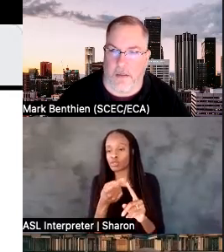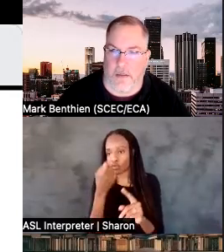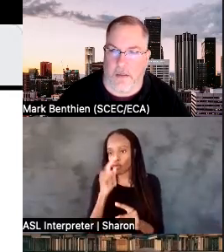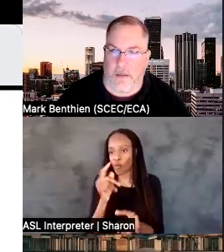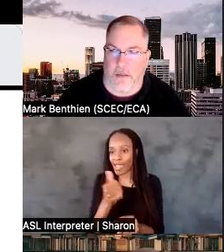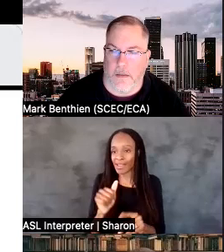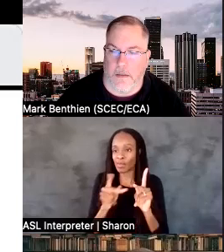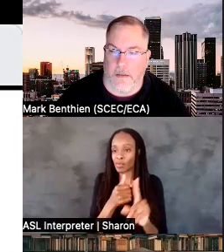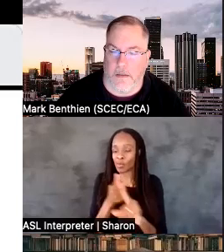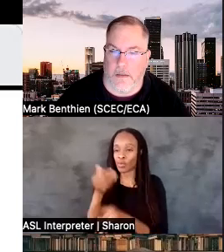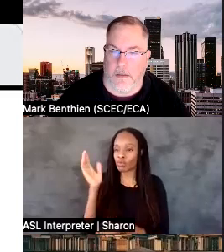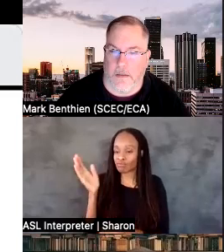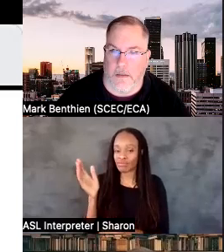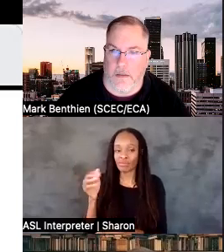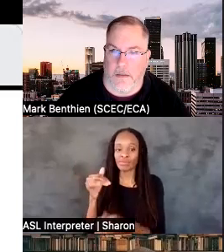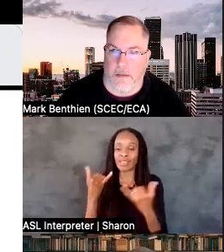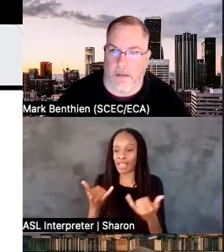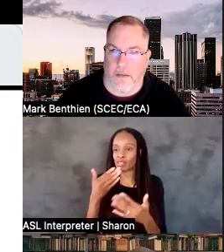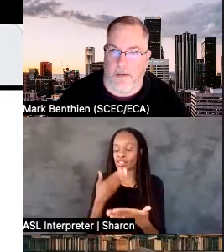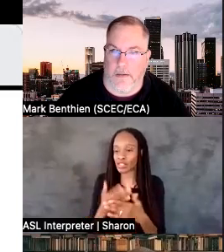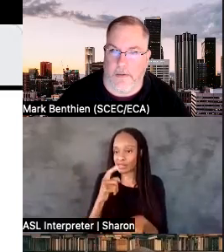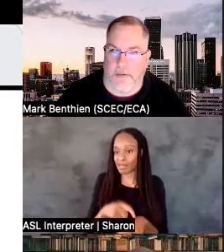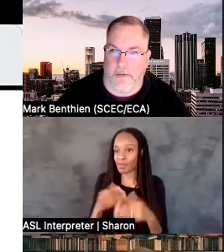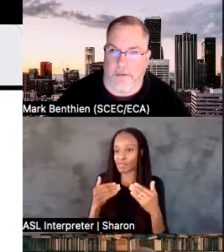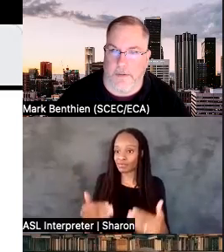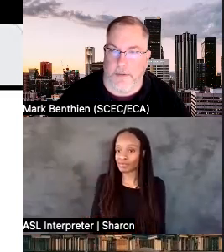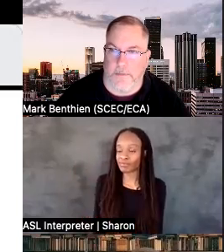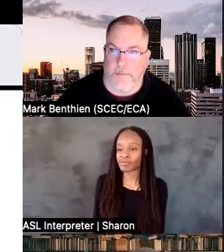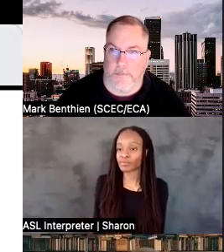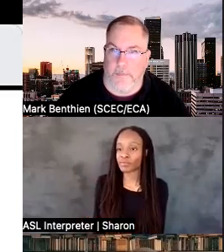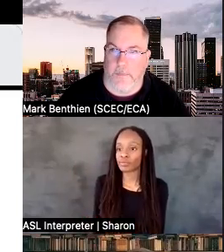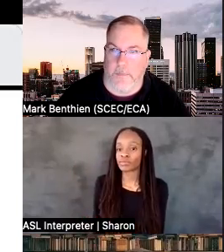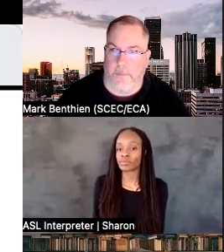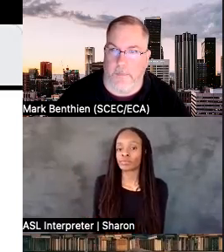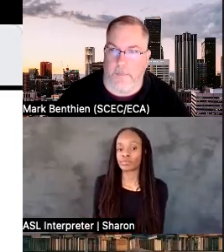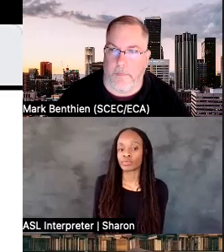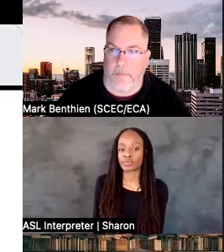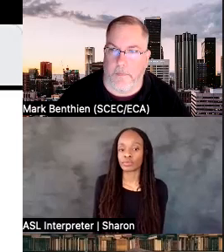be a good time to throw those in the hopper as well.